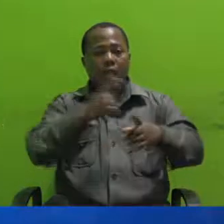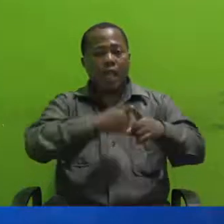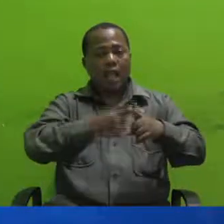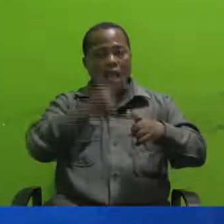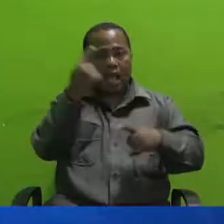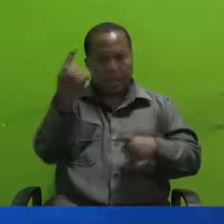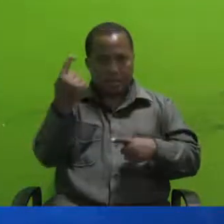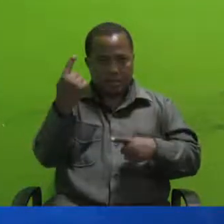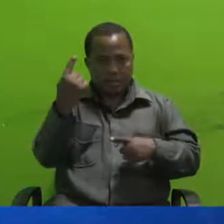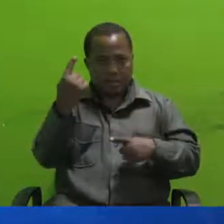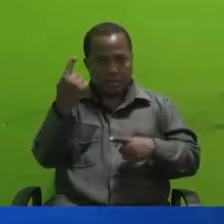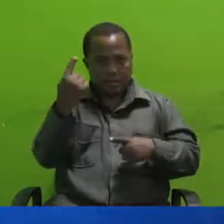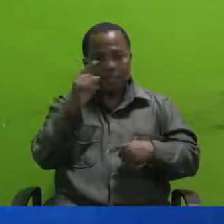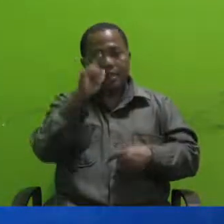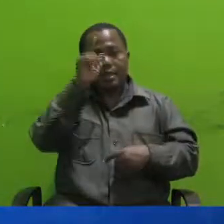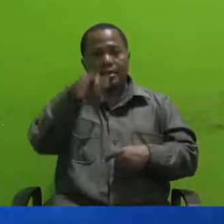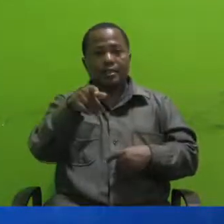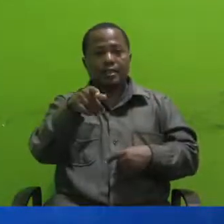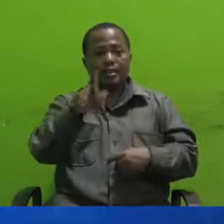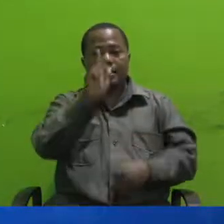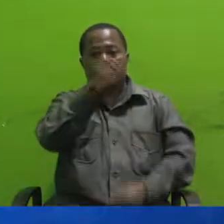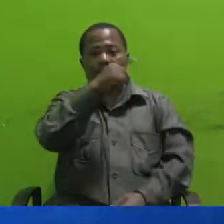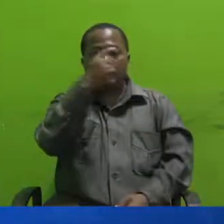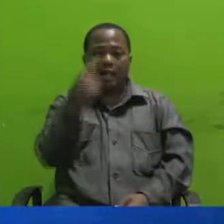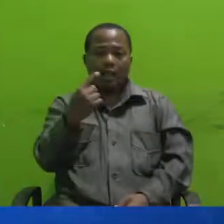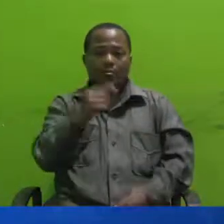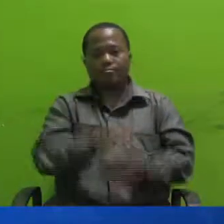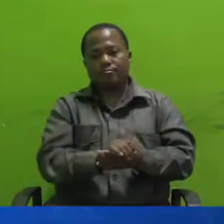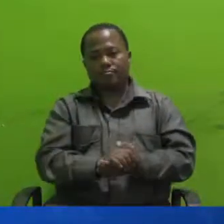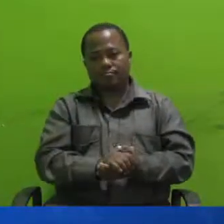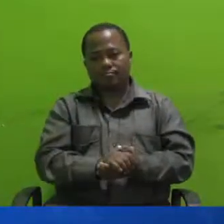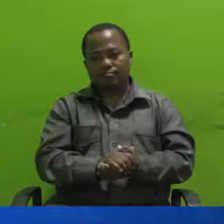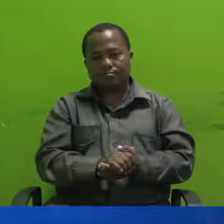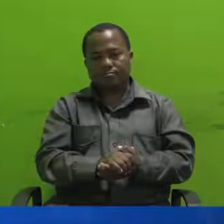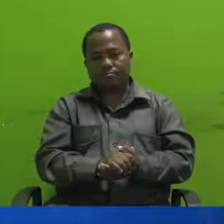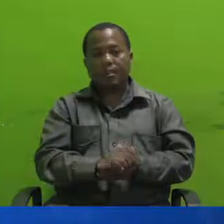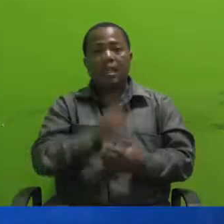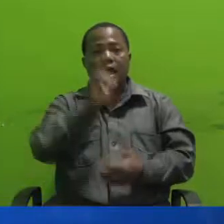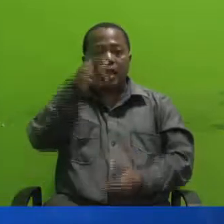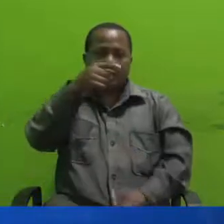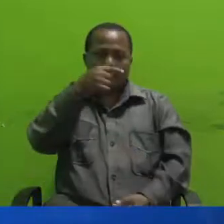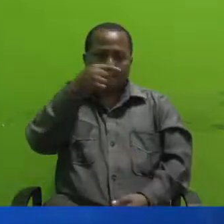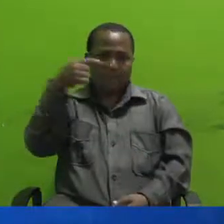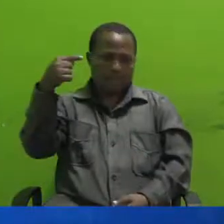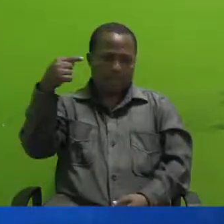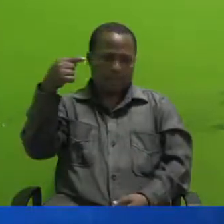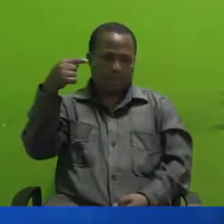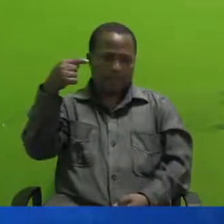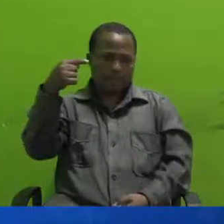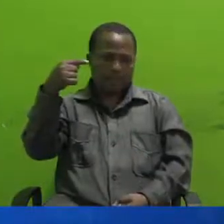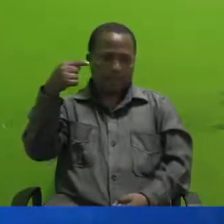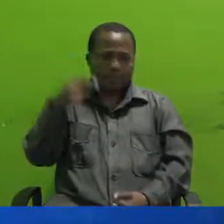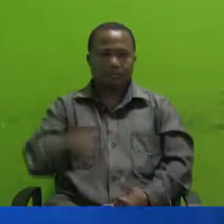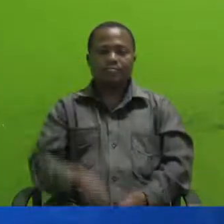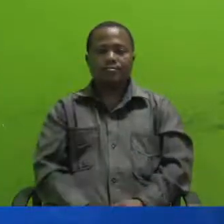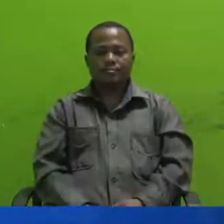100, as we know 10 square. 10 square means 10 times 10, so it is 100. And minus